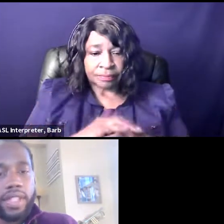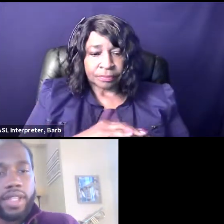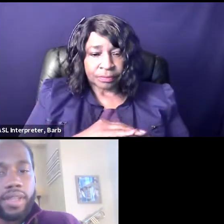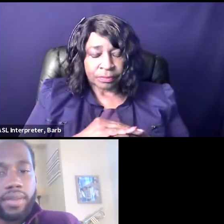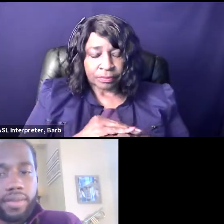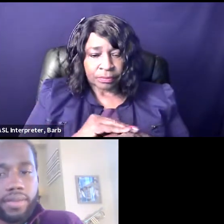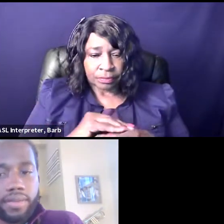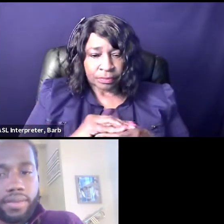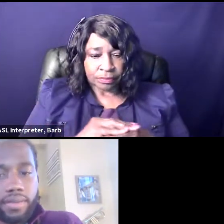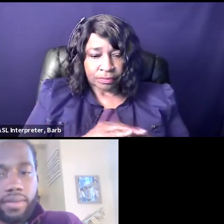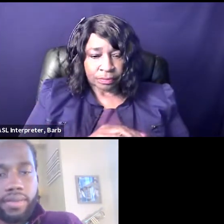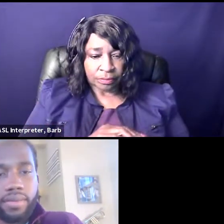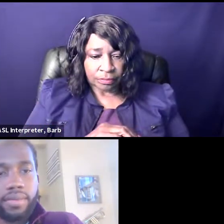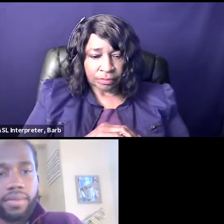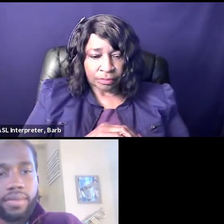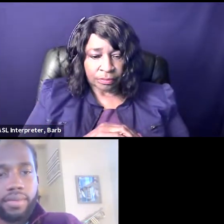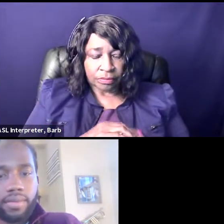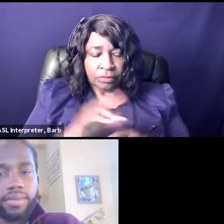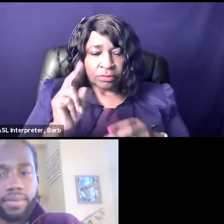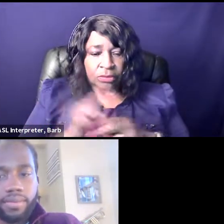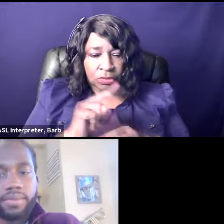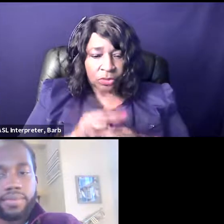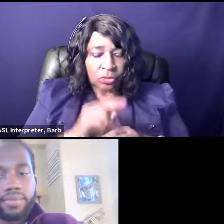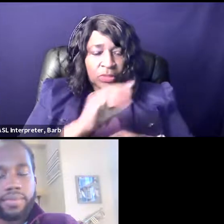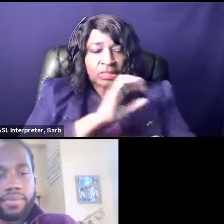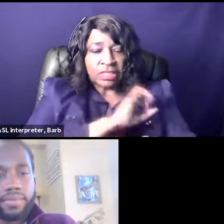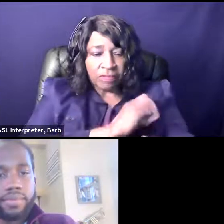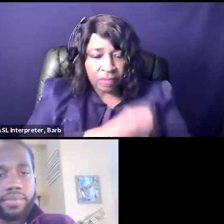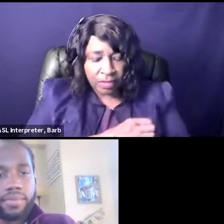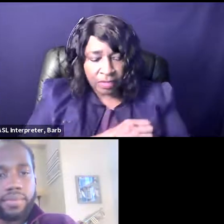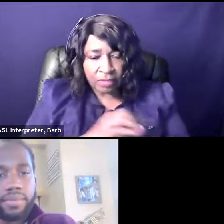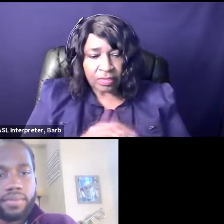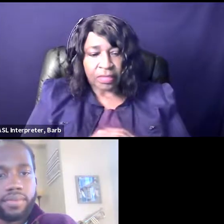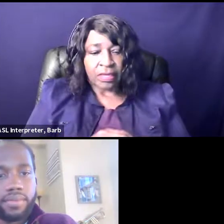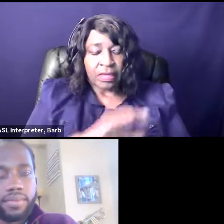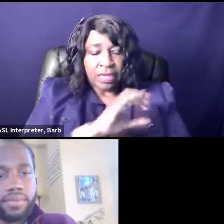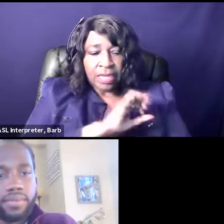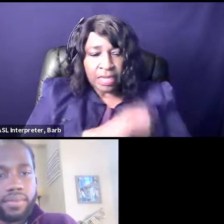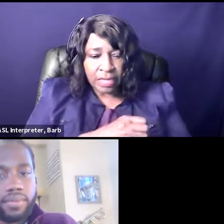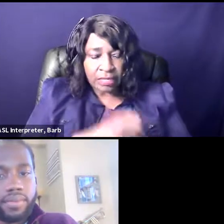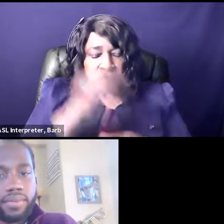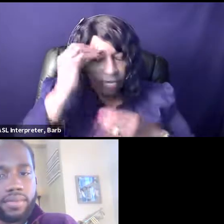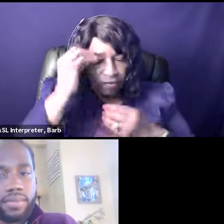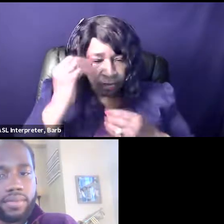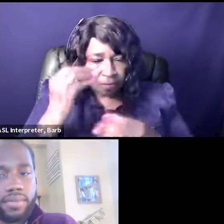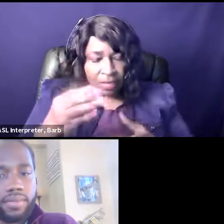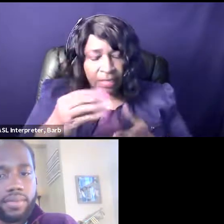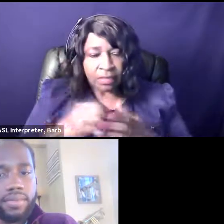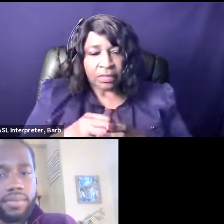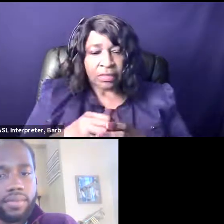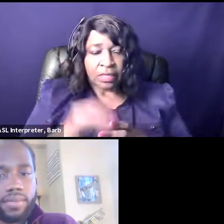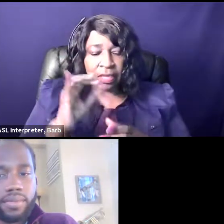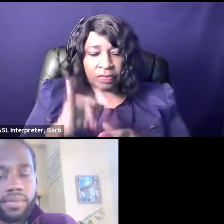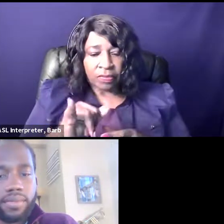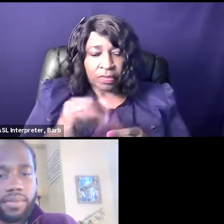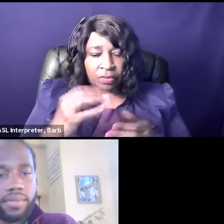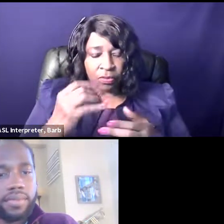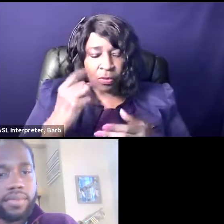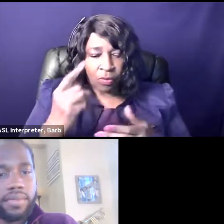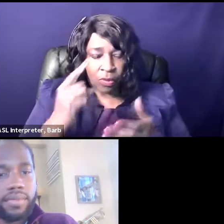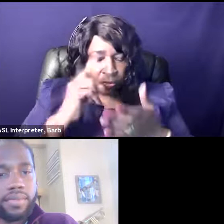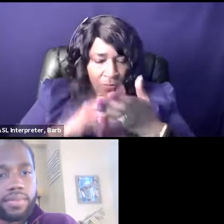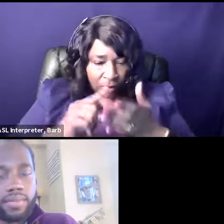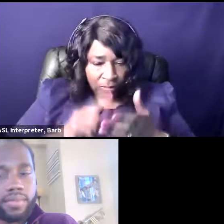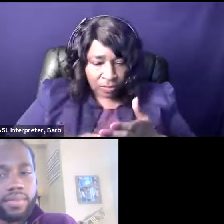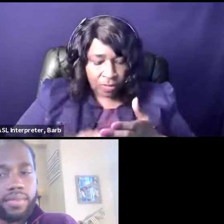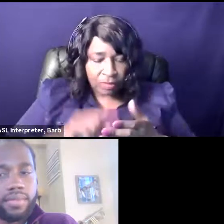so the U.S. Department of Energy, Energy Information Administration, which is the kind of one of the research arms of the Department